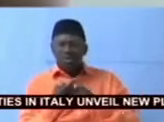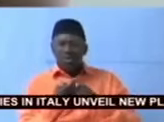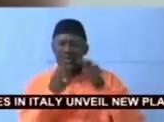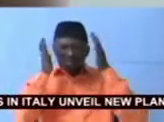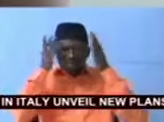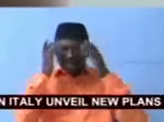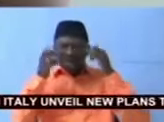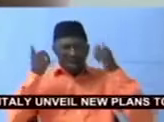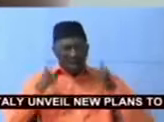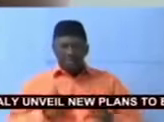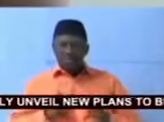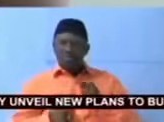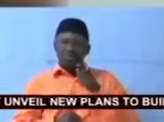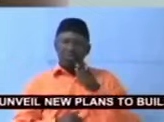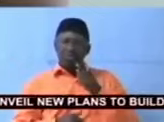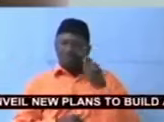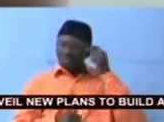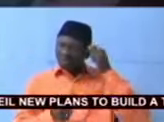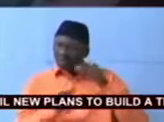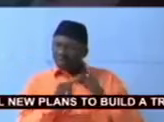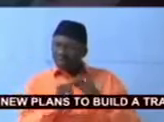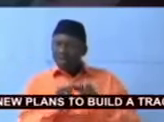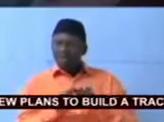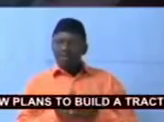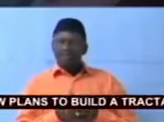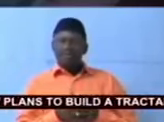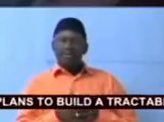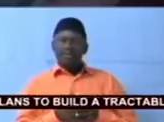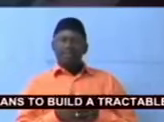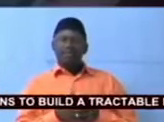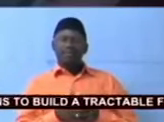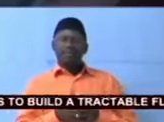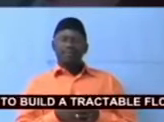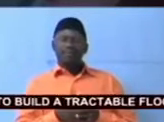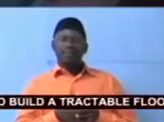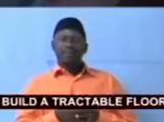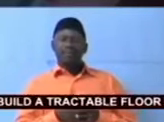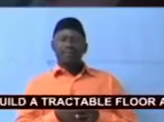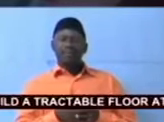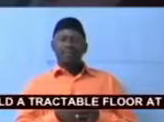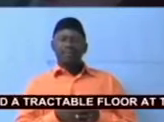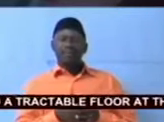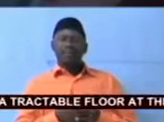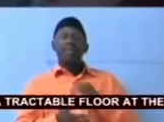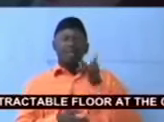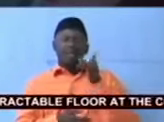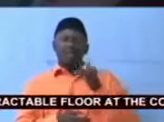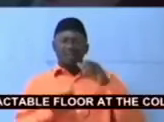happened? The month, yes, it was on the month of March.